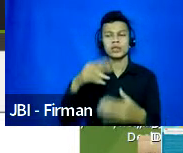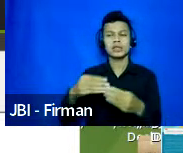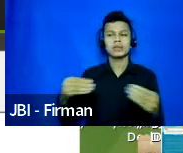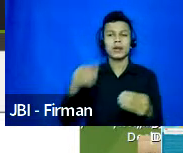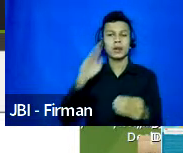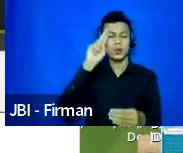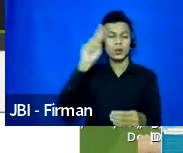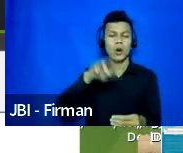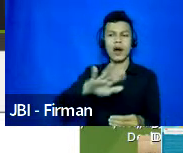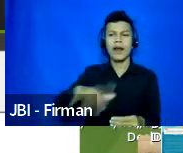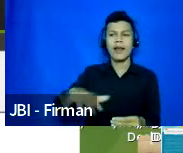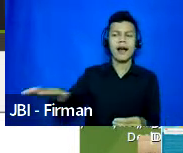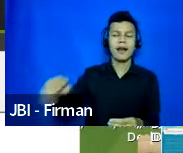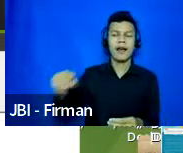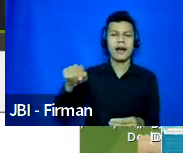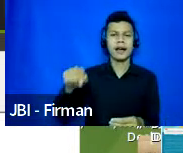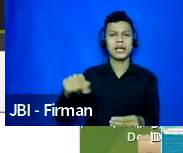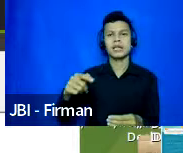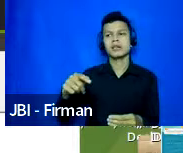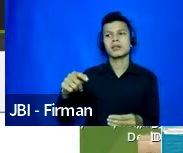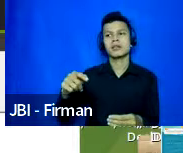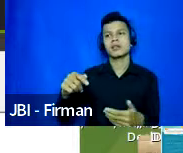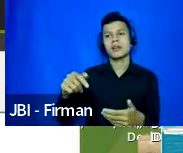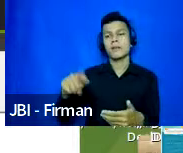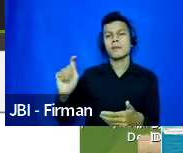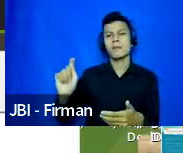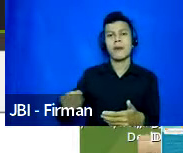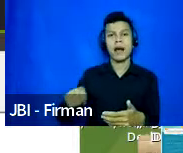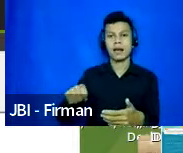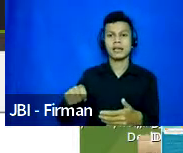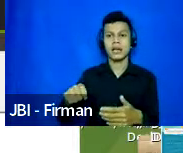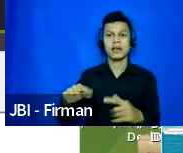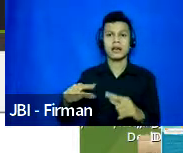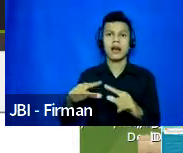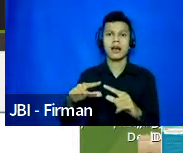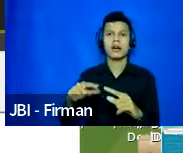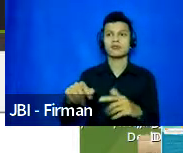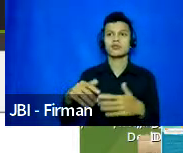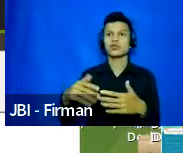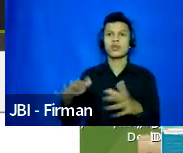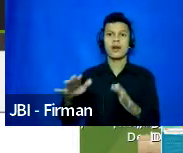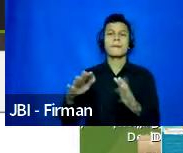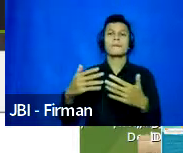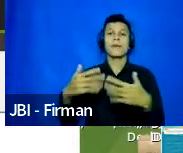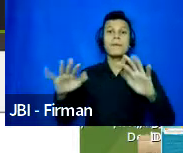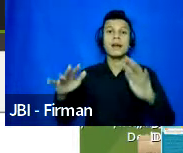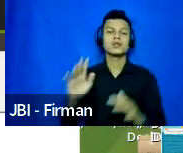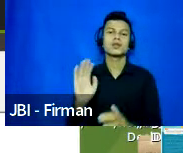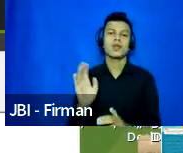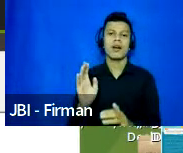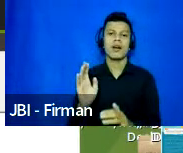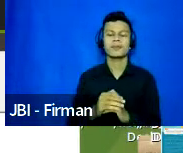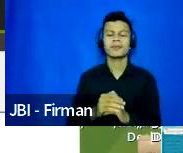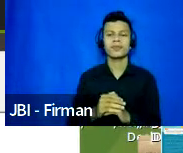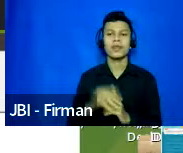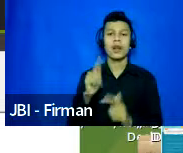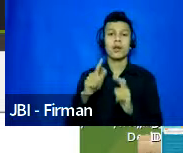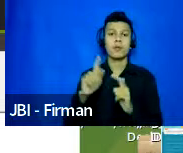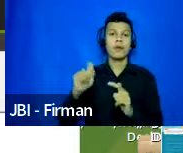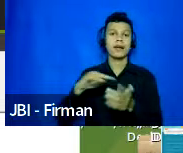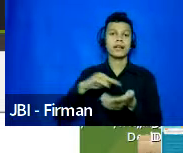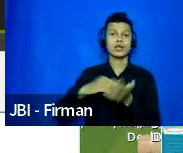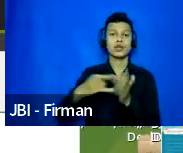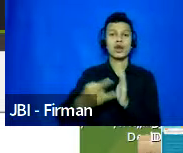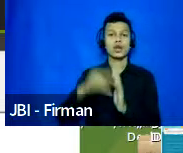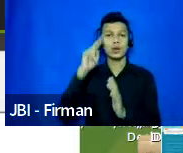using proprietary software. So instead of that imagery, let us replace the imagery with using technology to support teacher capacity